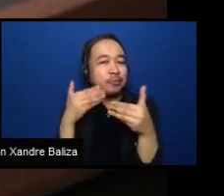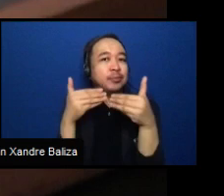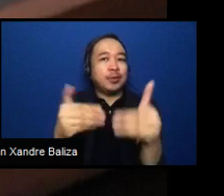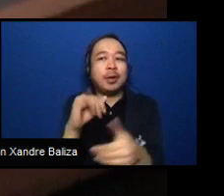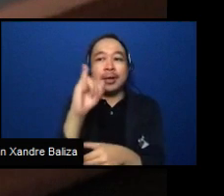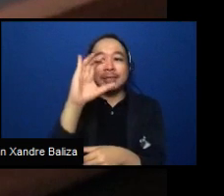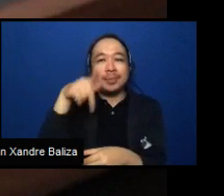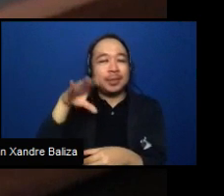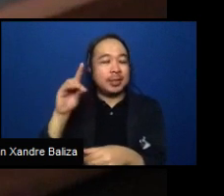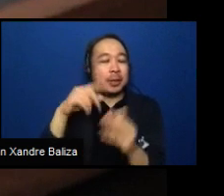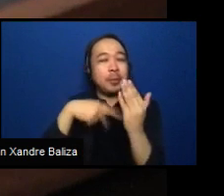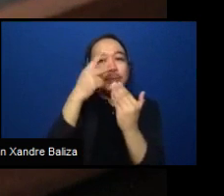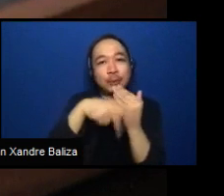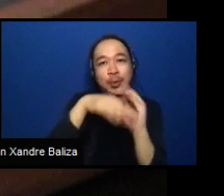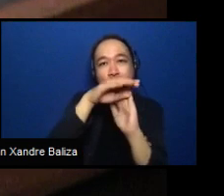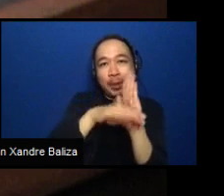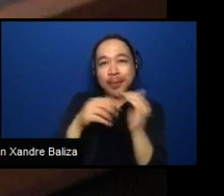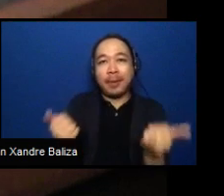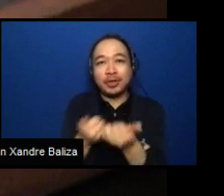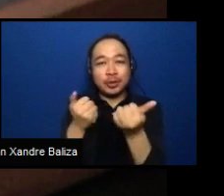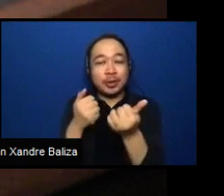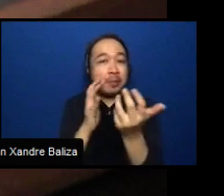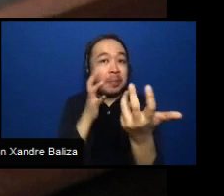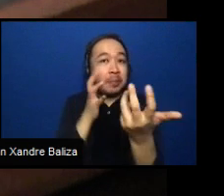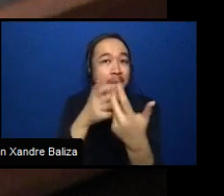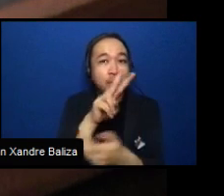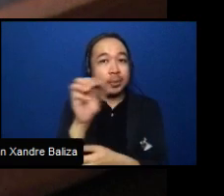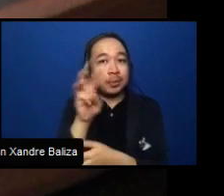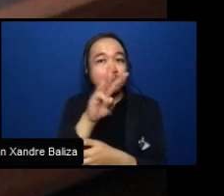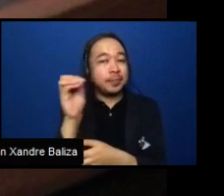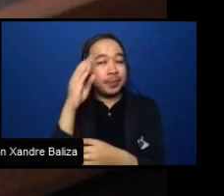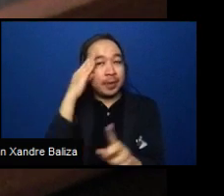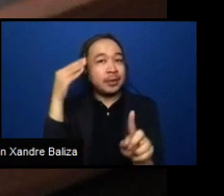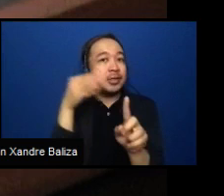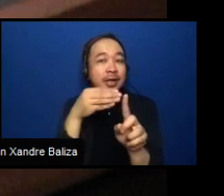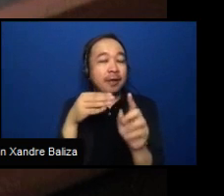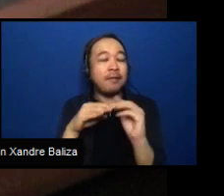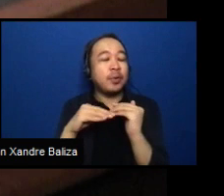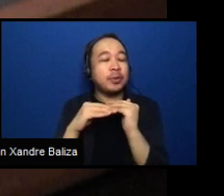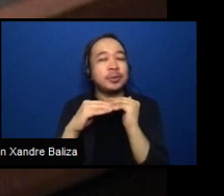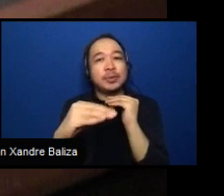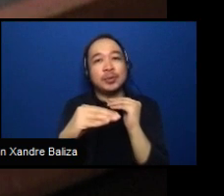the context of achieving the 2030 Agenda for Sustainable Development. I thank you, Madam Chair.